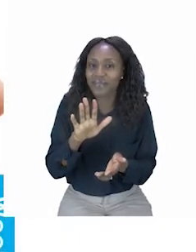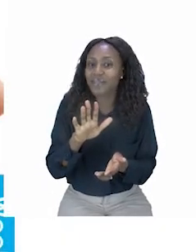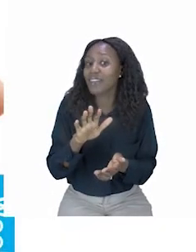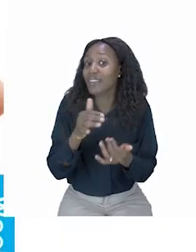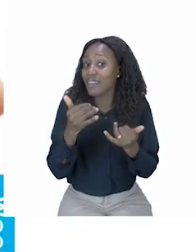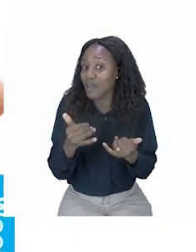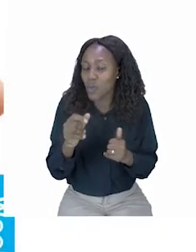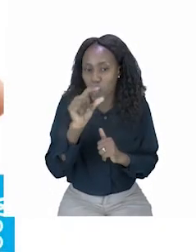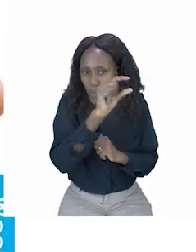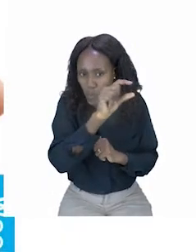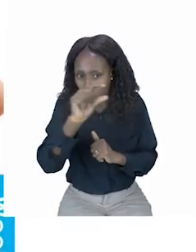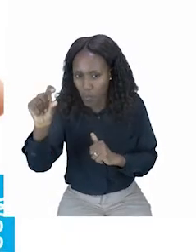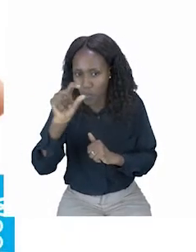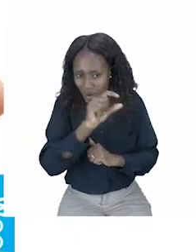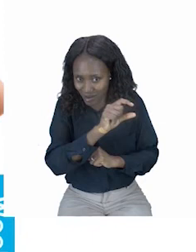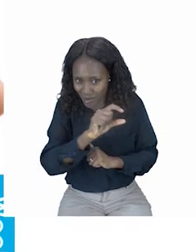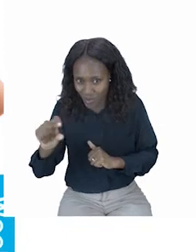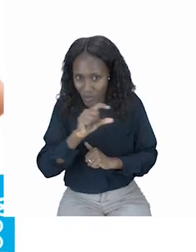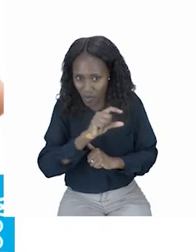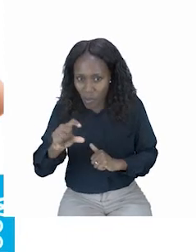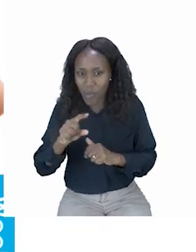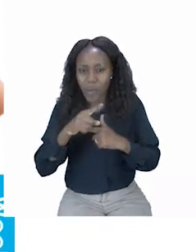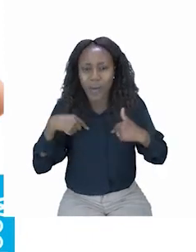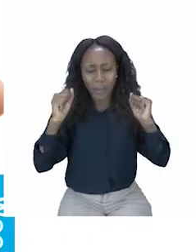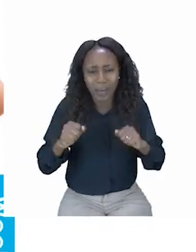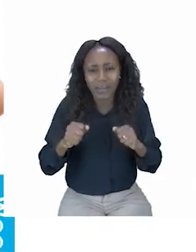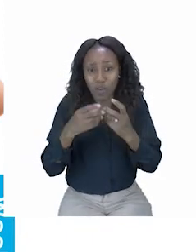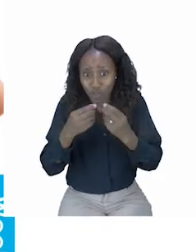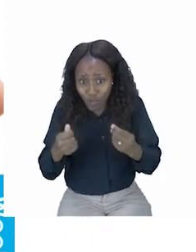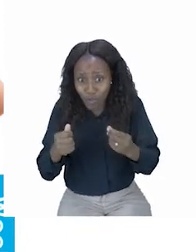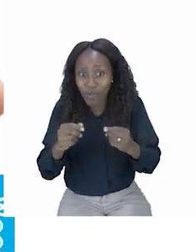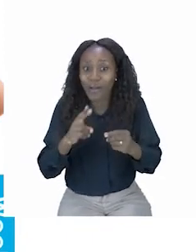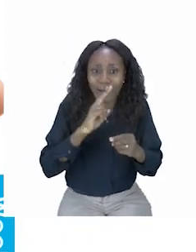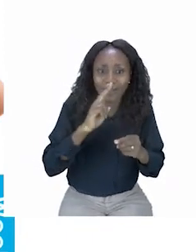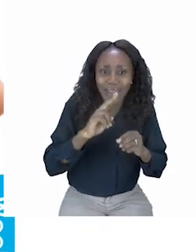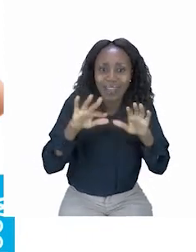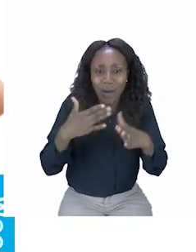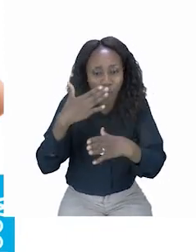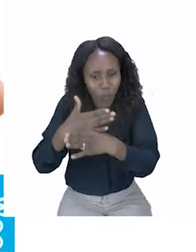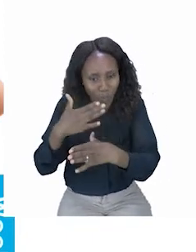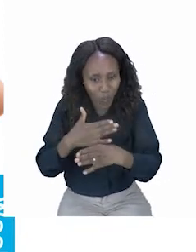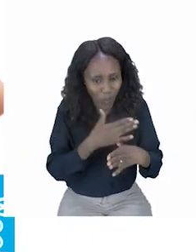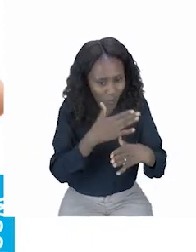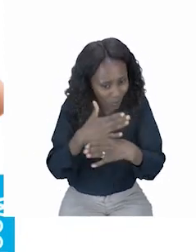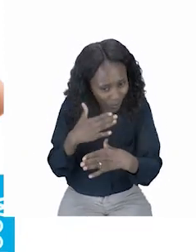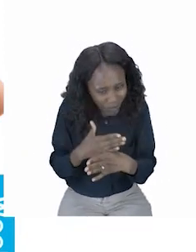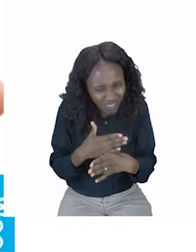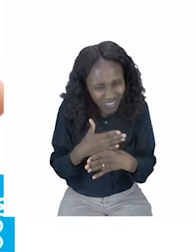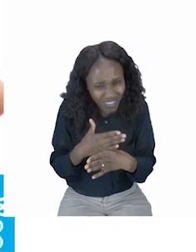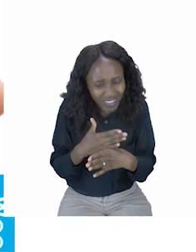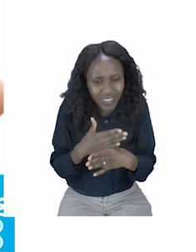have some problems to solve. Now they tell us that we should not forget to